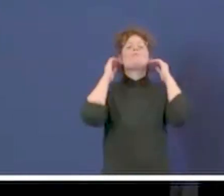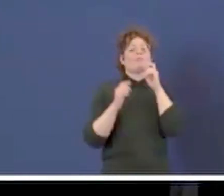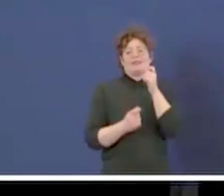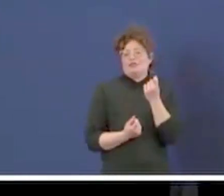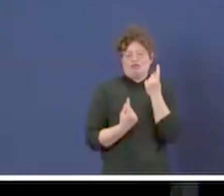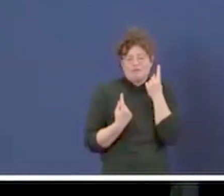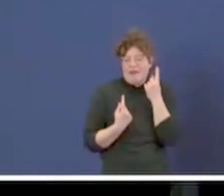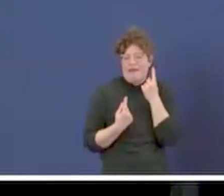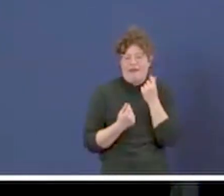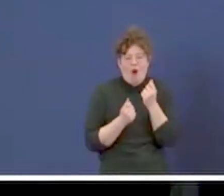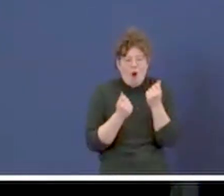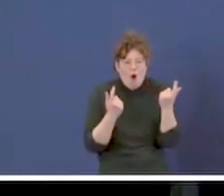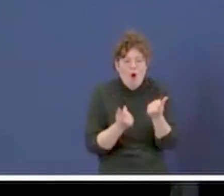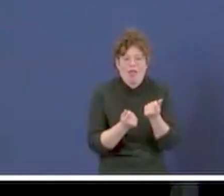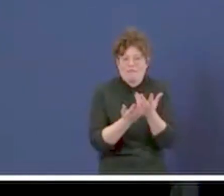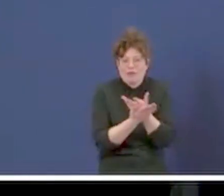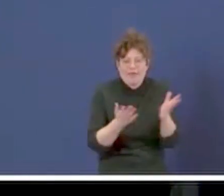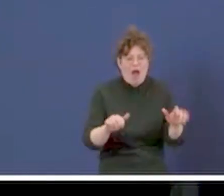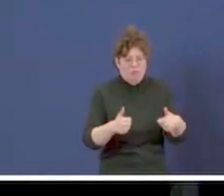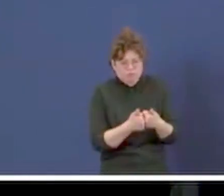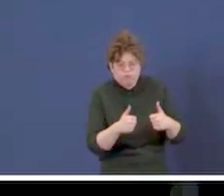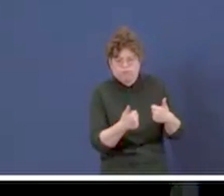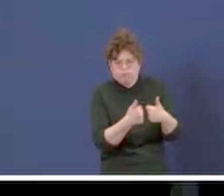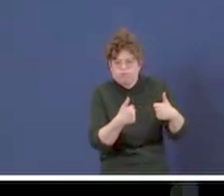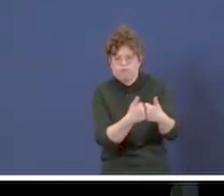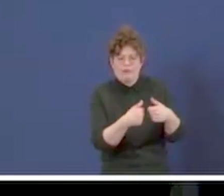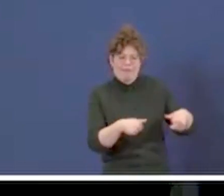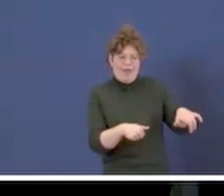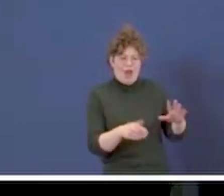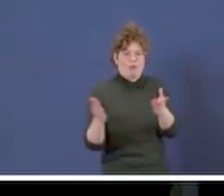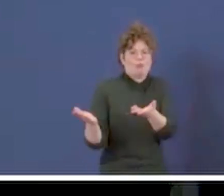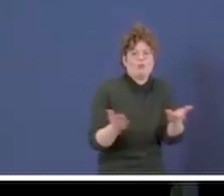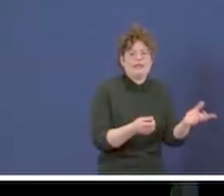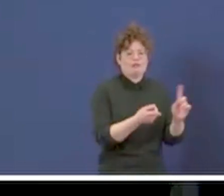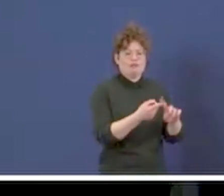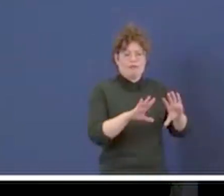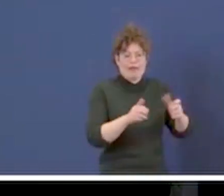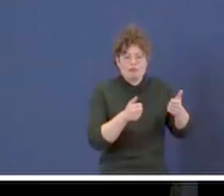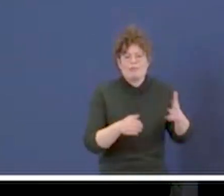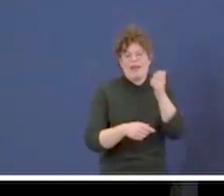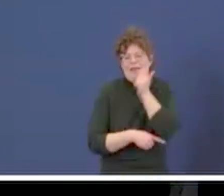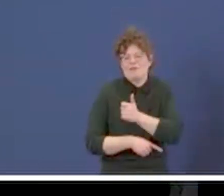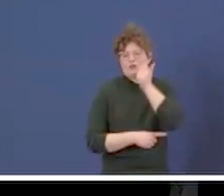understand all of the challenges that these kiddos are bringing to us every single